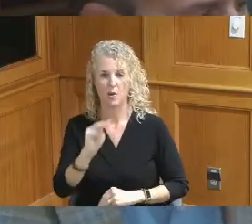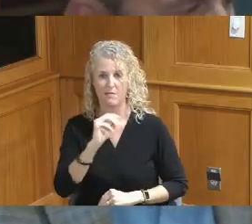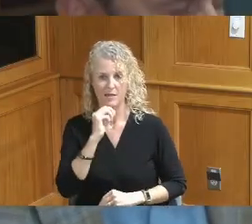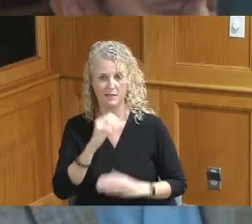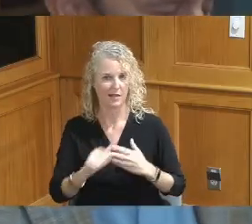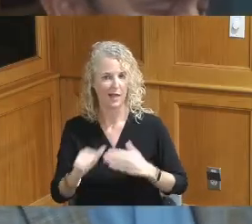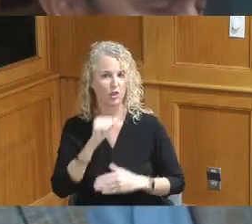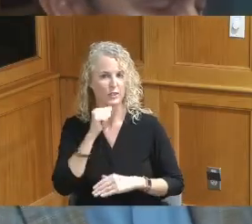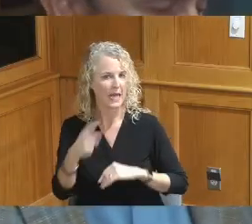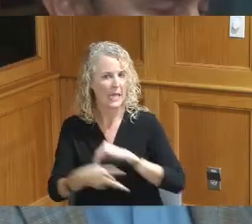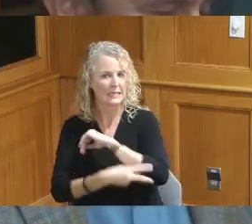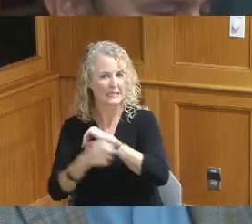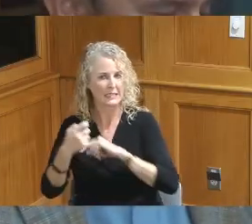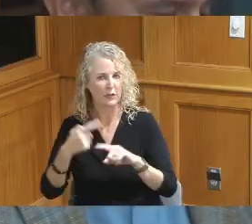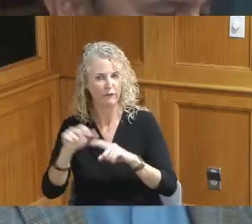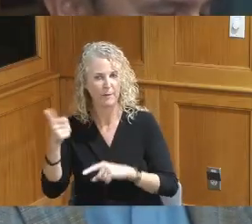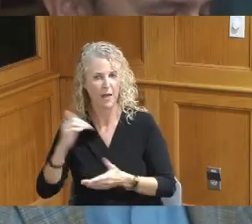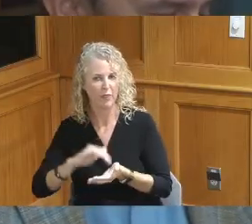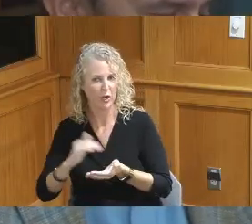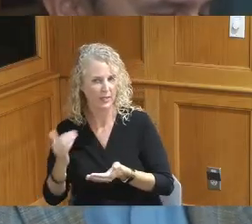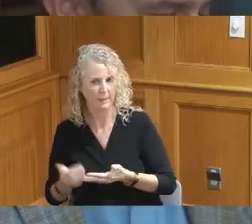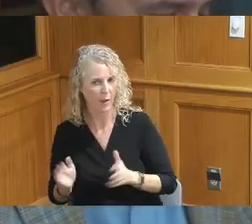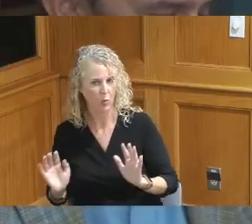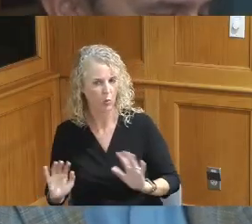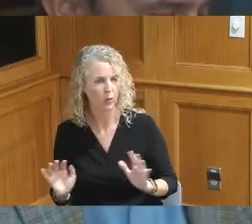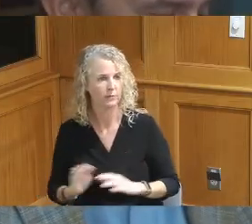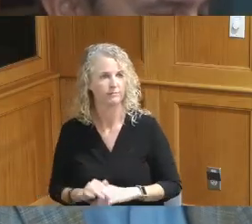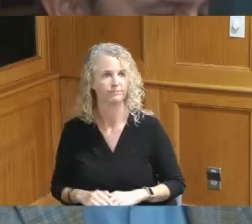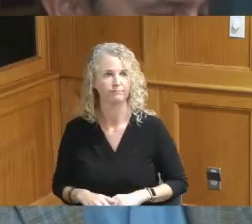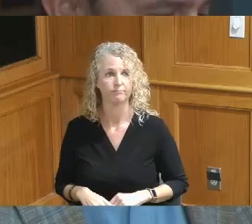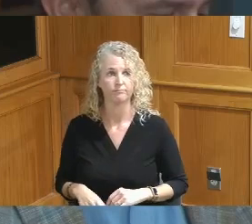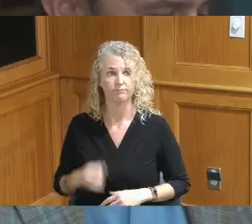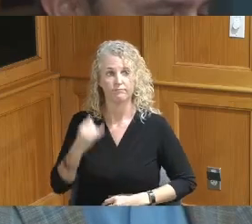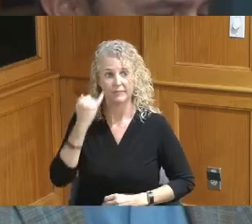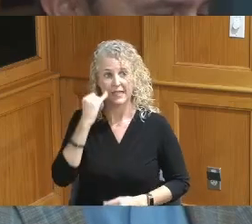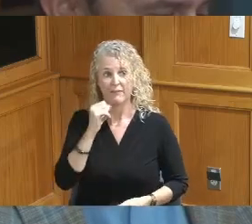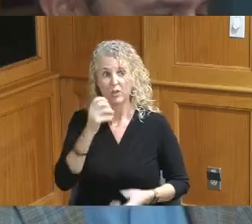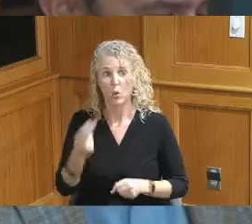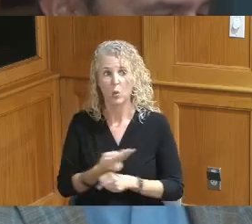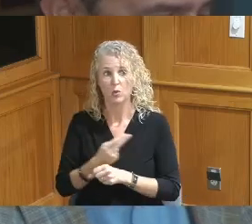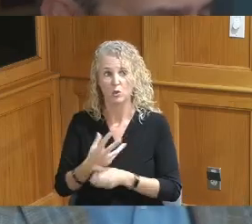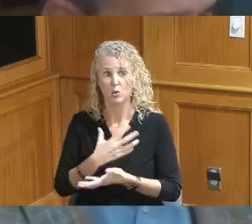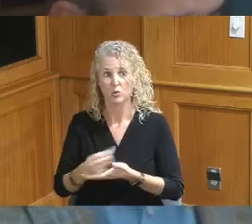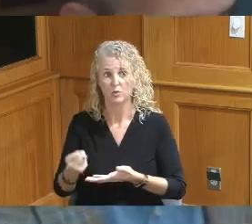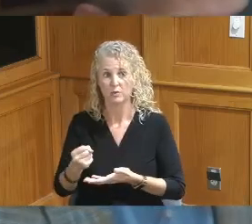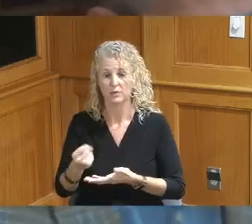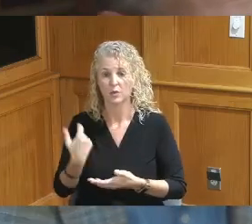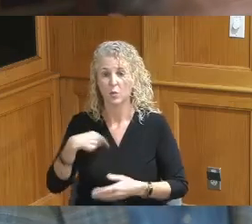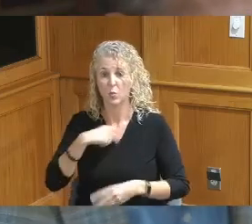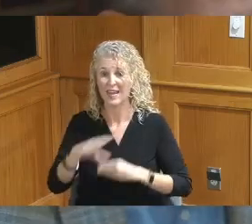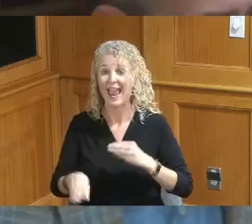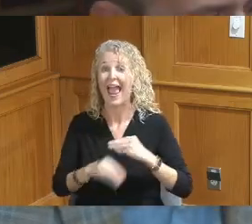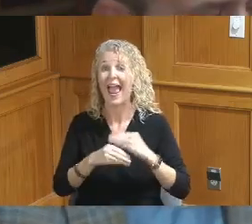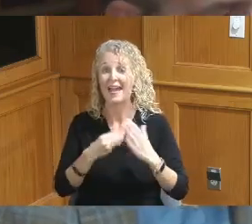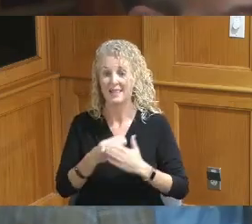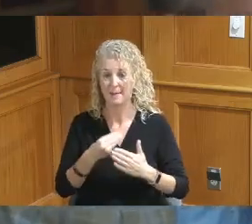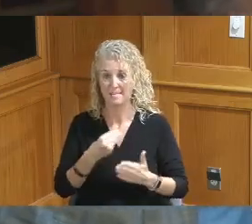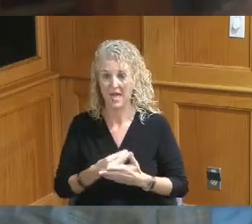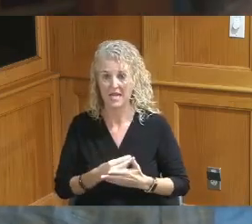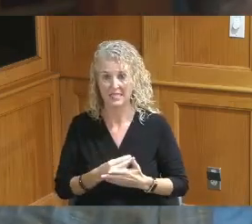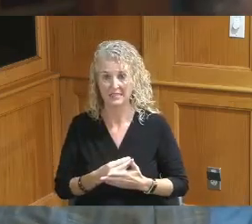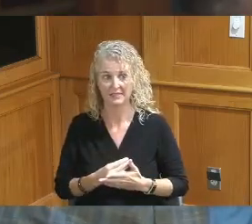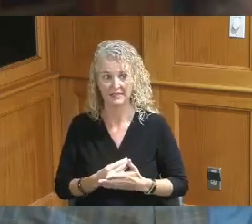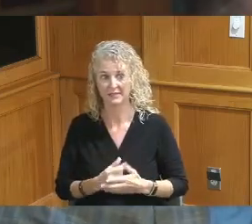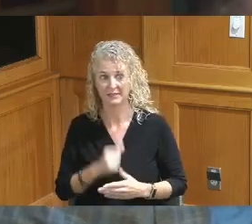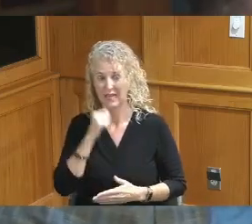million. So to say that, well, y'all, if you don't use this money, it's going to go to waste. We added this money. This wasn't money